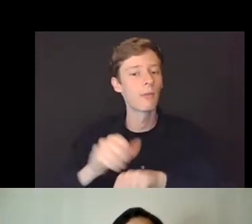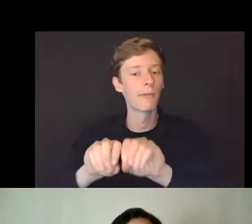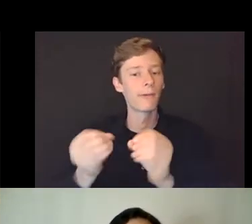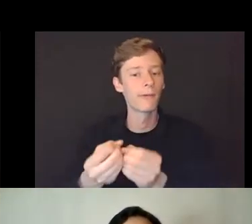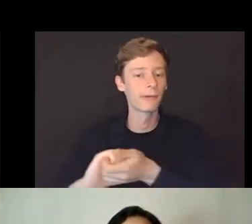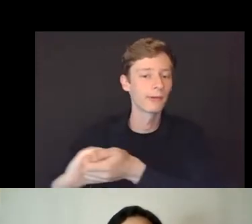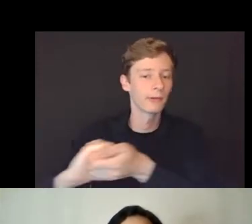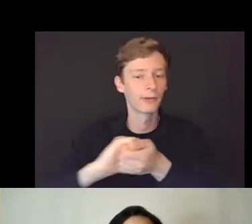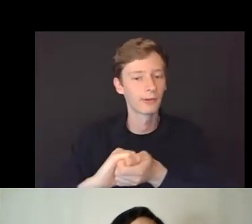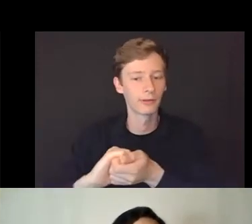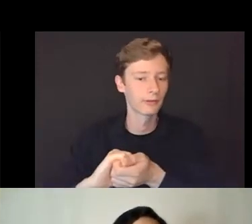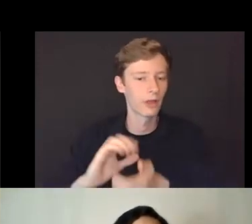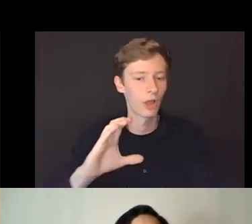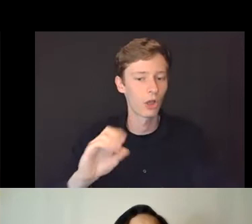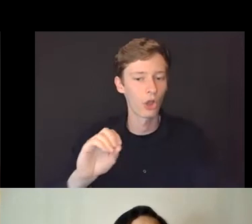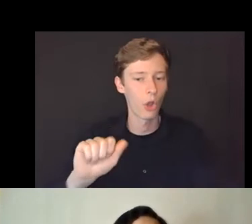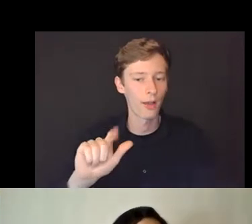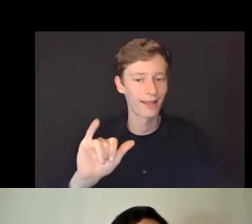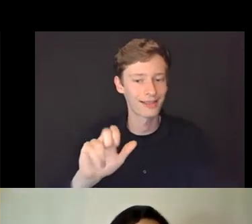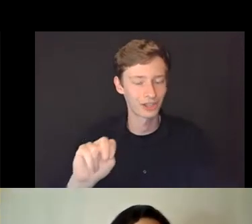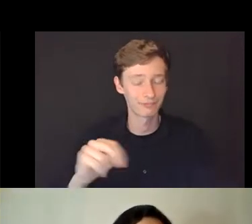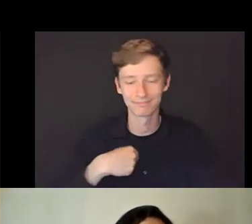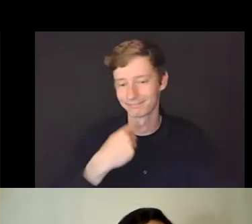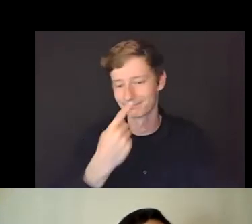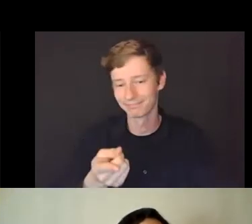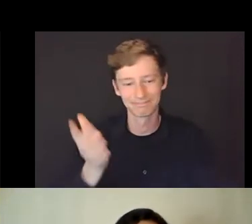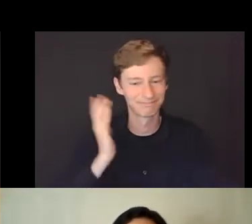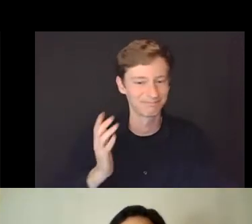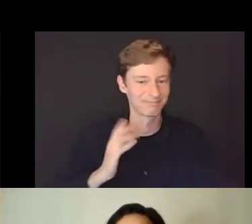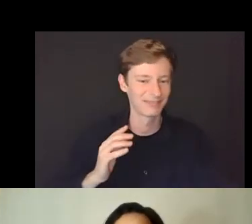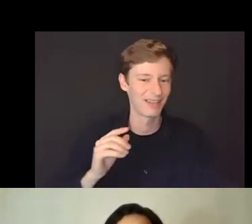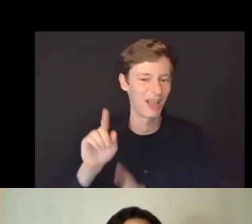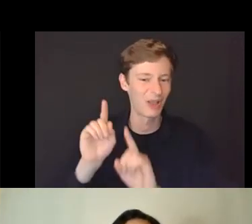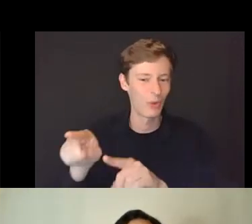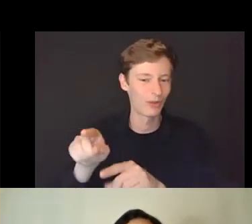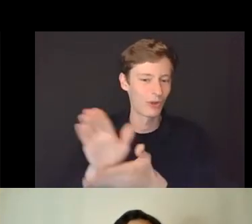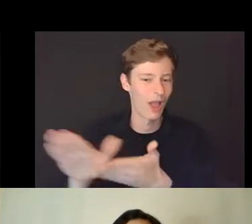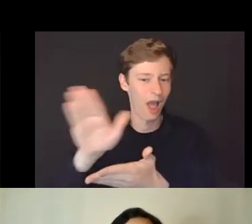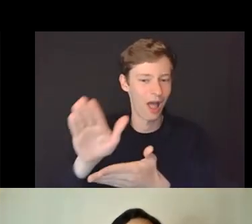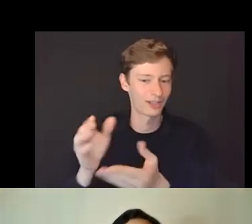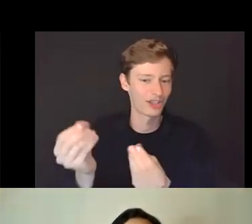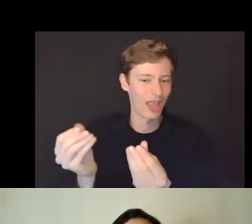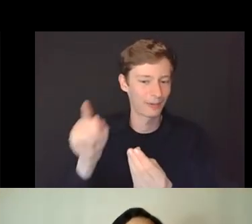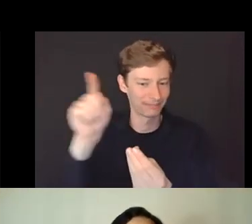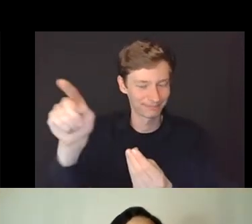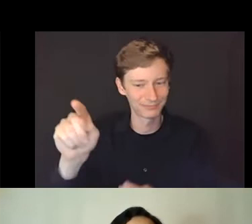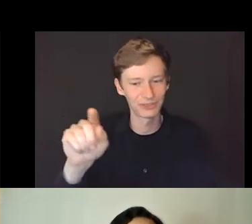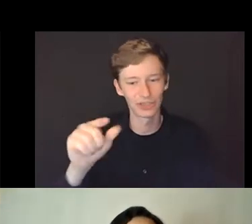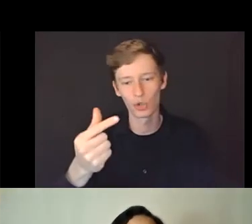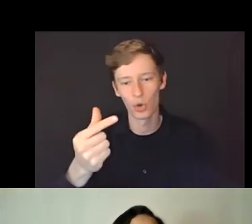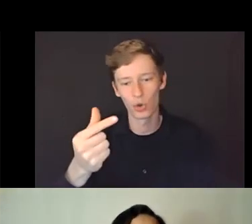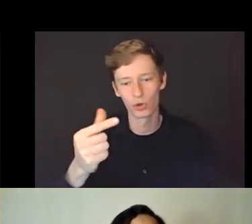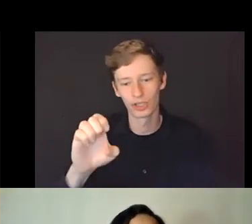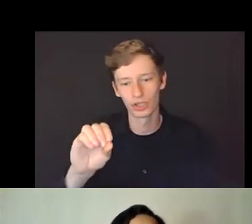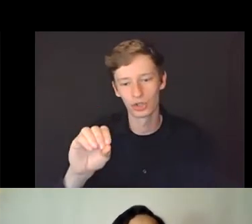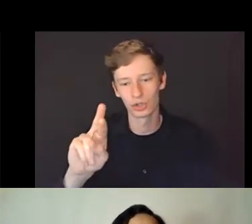you, I was on the campus of George Mason University 2 days ago after the opinion was leaked, and the power